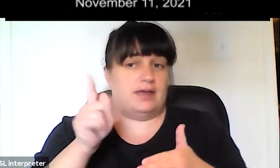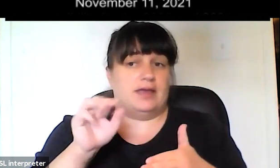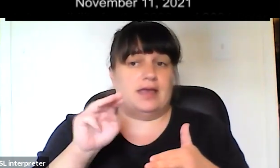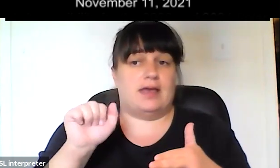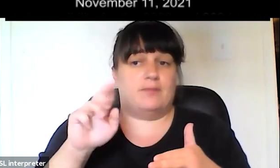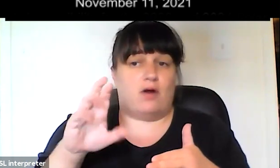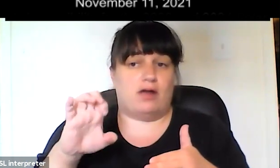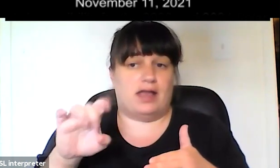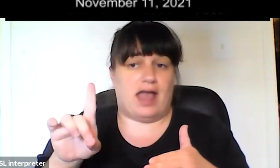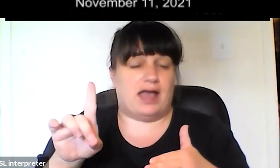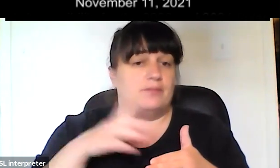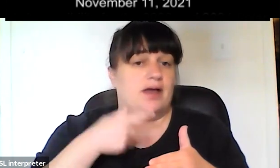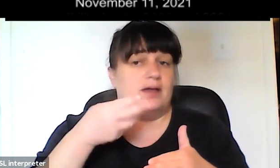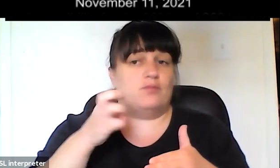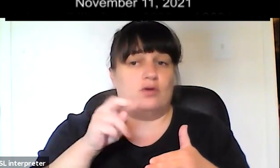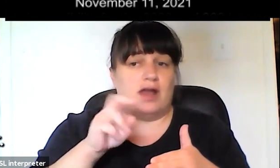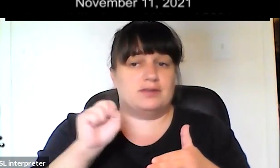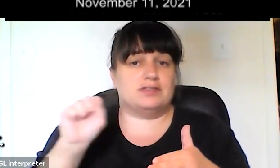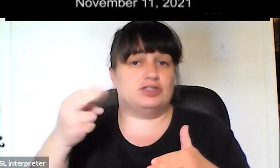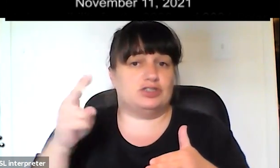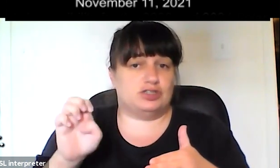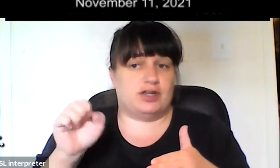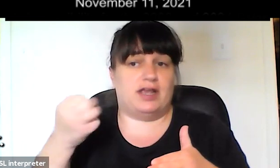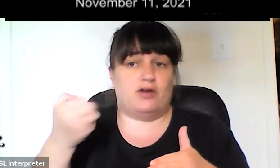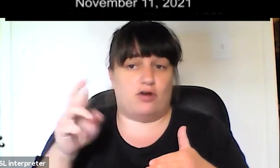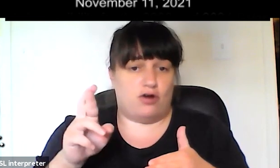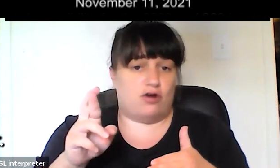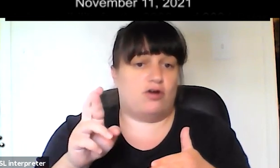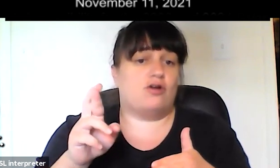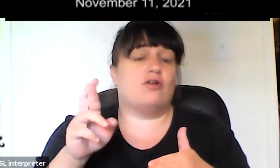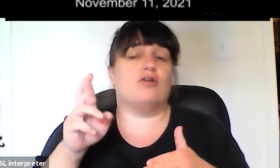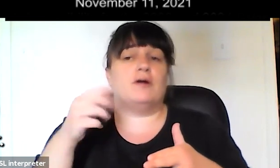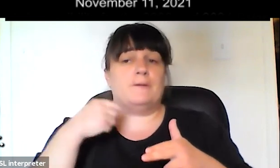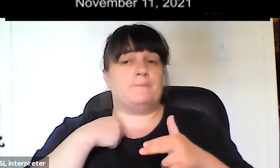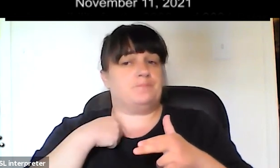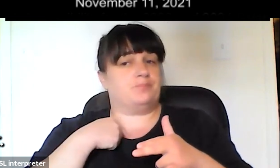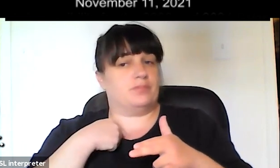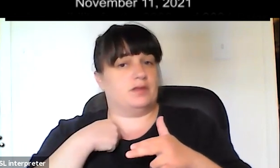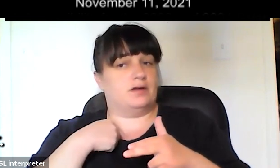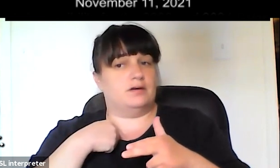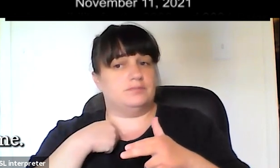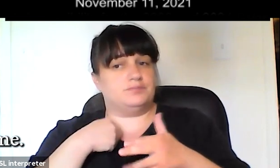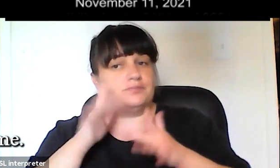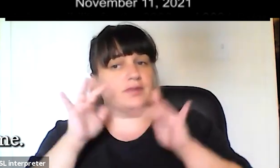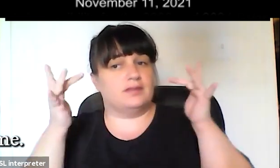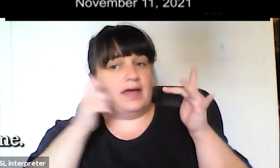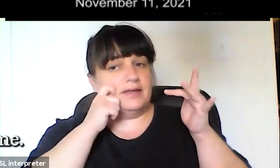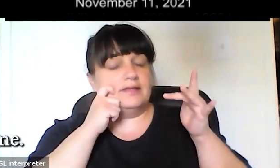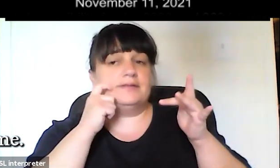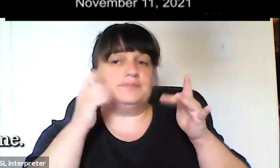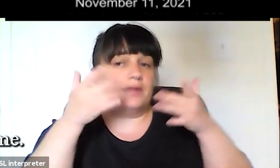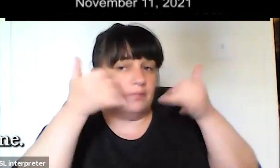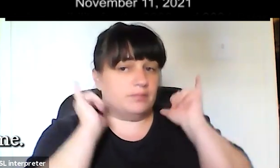Arcand. My pronouns are she, her, and I am very pale with blonde hair. And today I'm